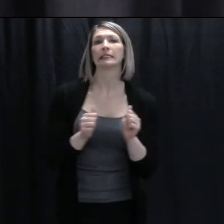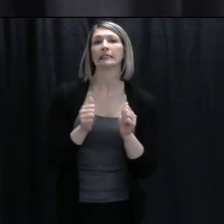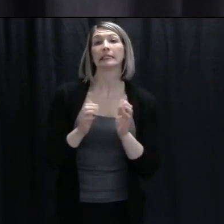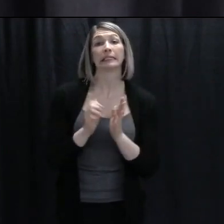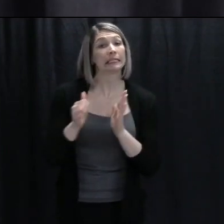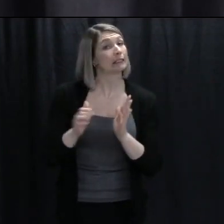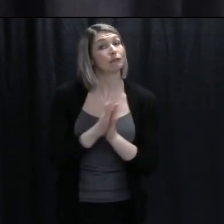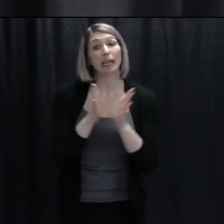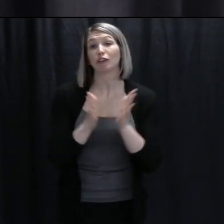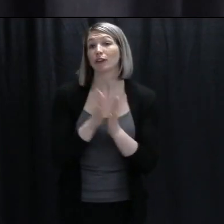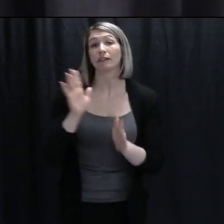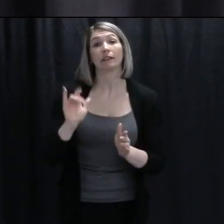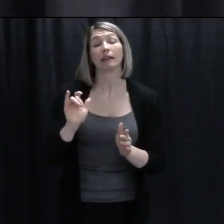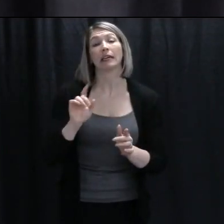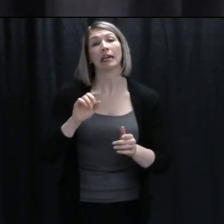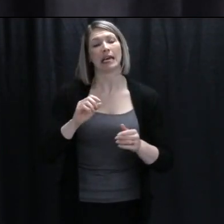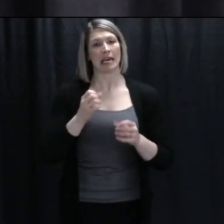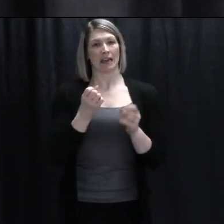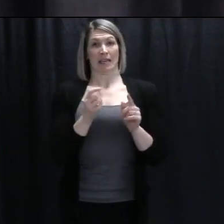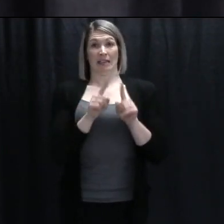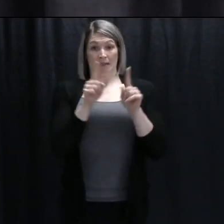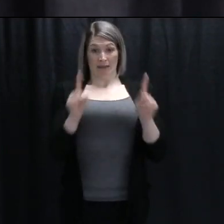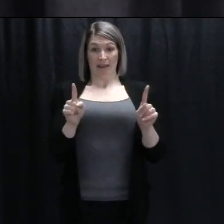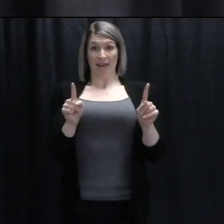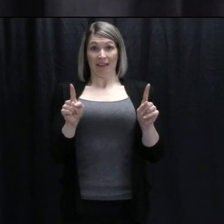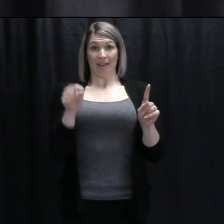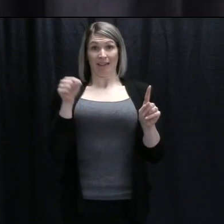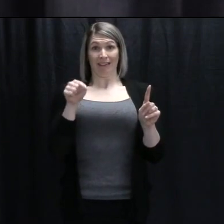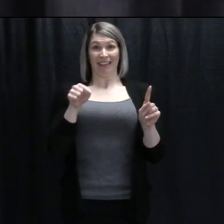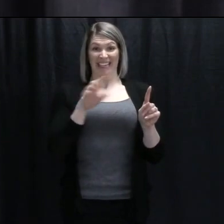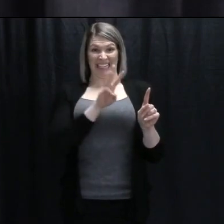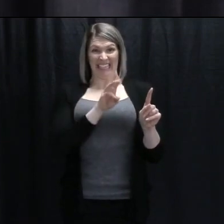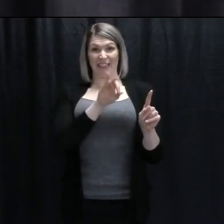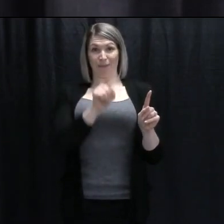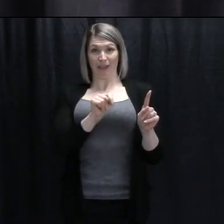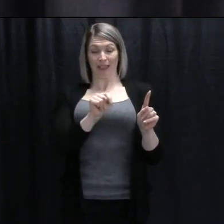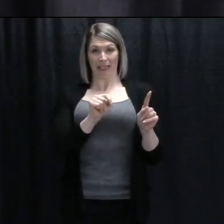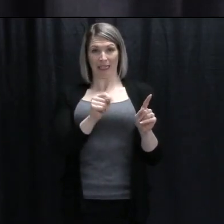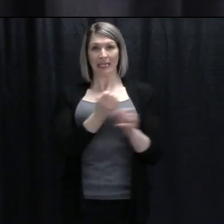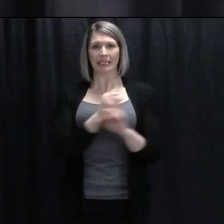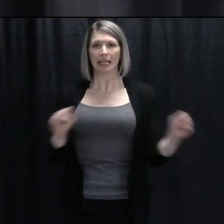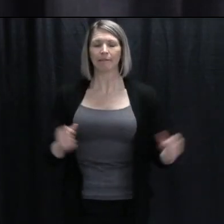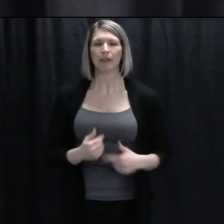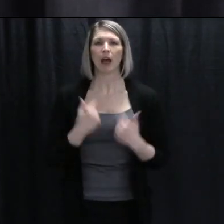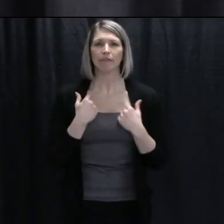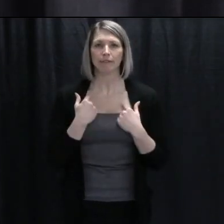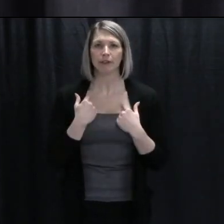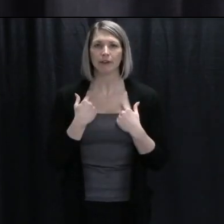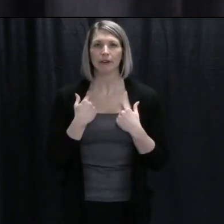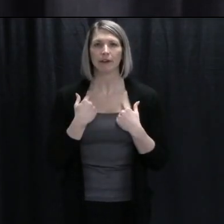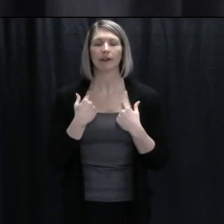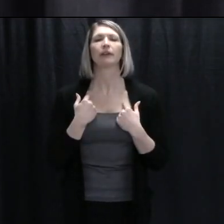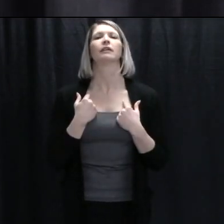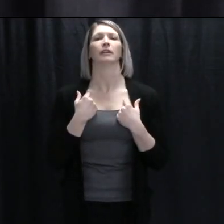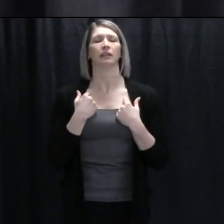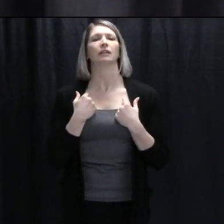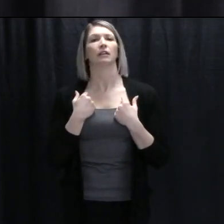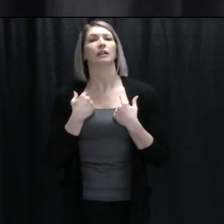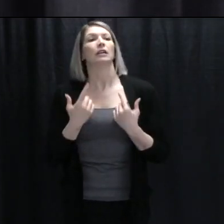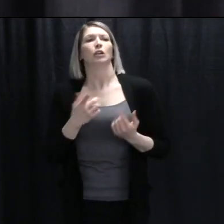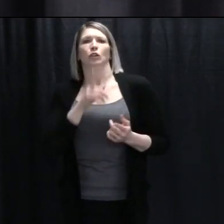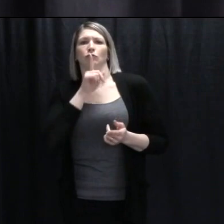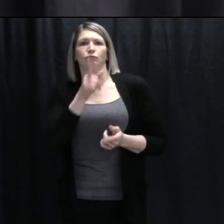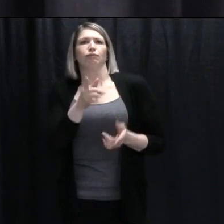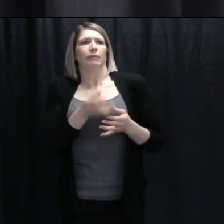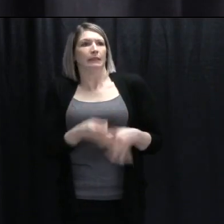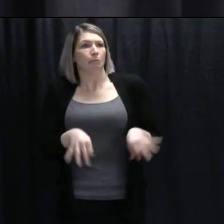Physical distancing saves lives. It is important as well that employers and store operators